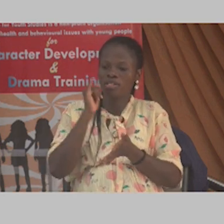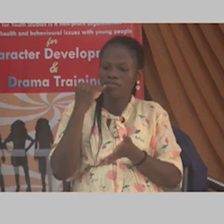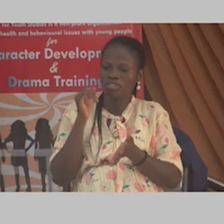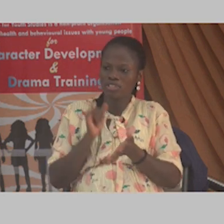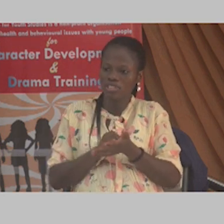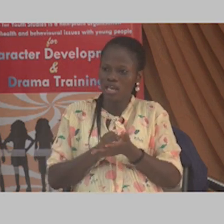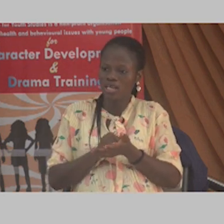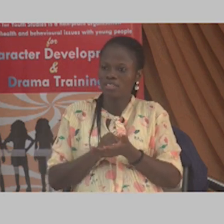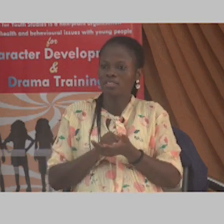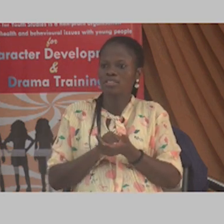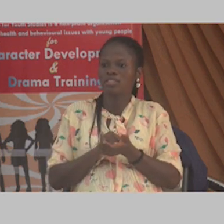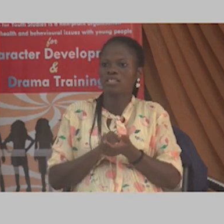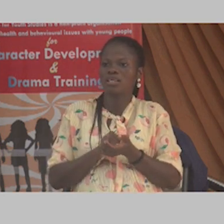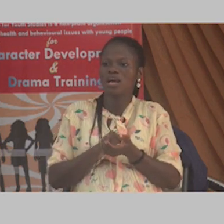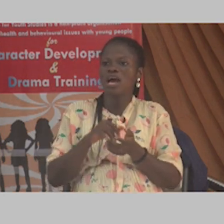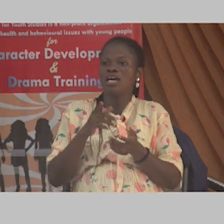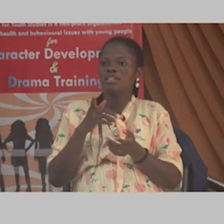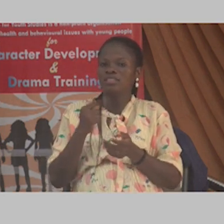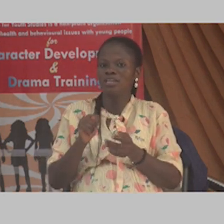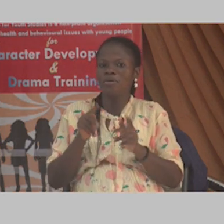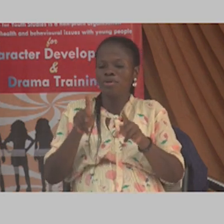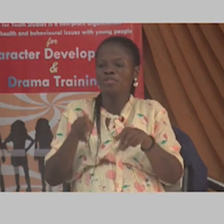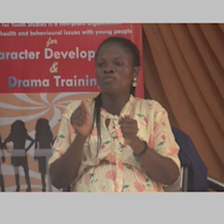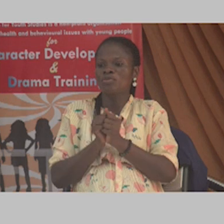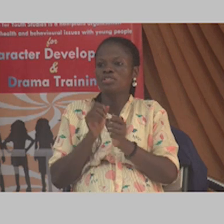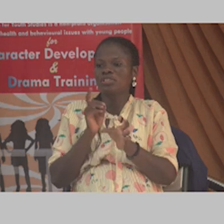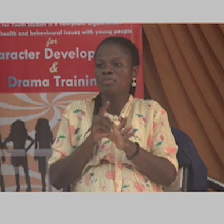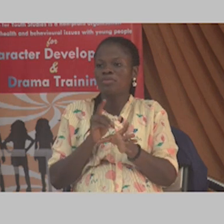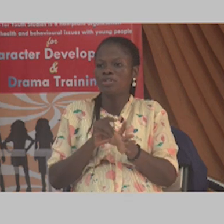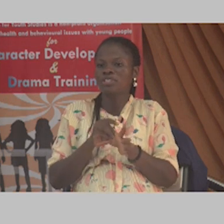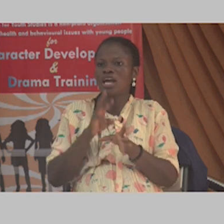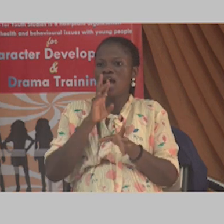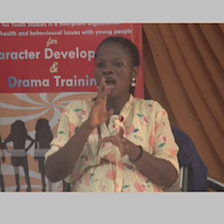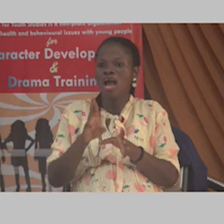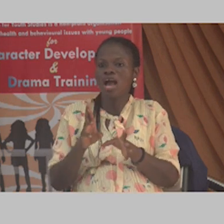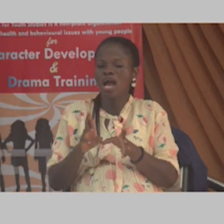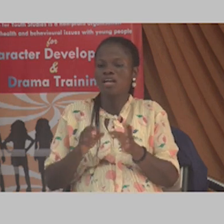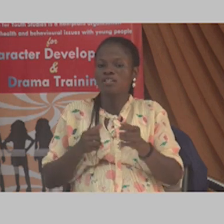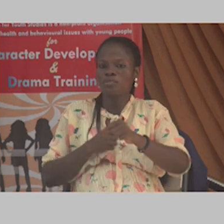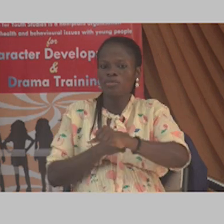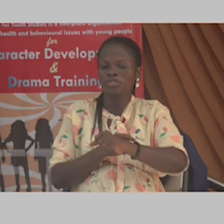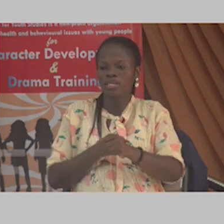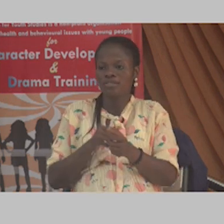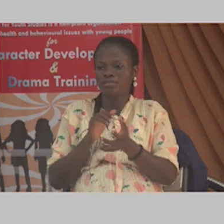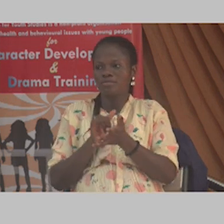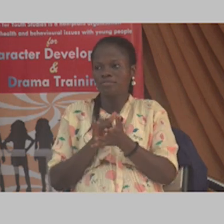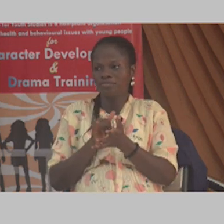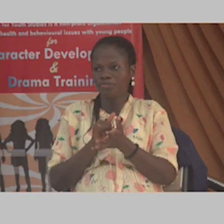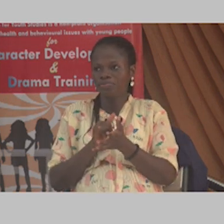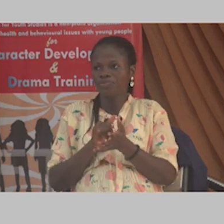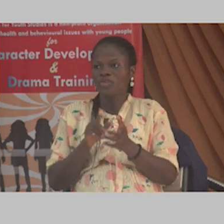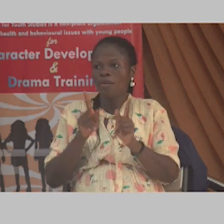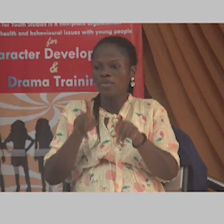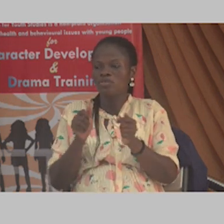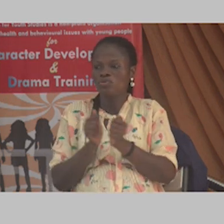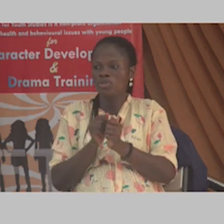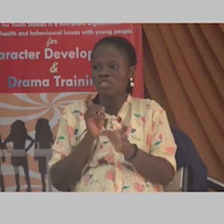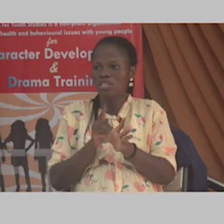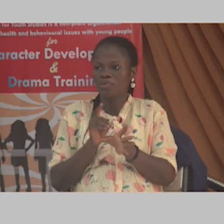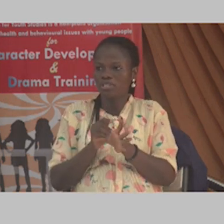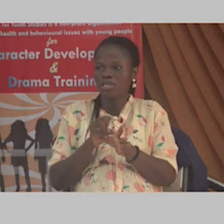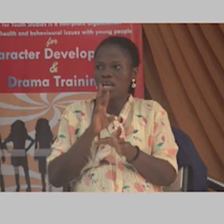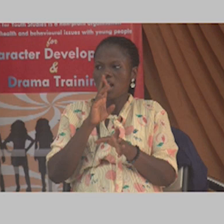one attitudinal barrier that persons with disabilities are confronted with, and persons with disabilities are